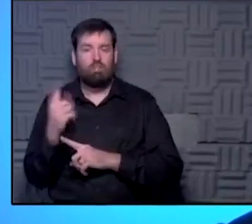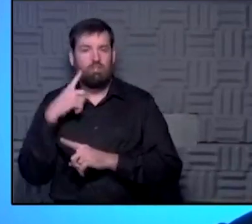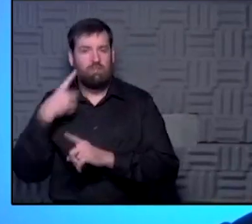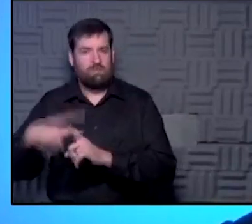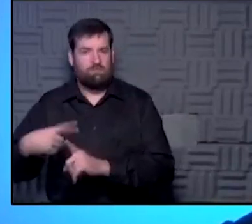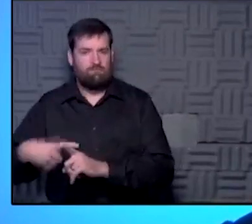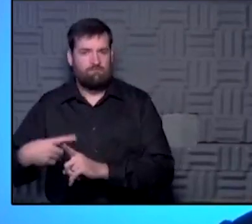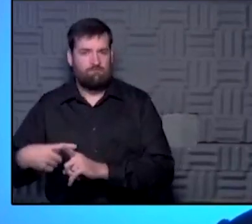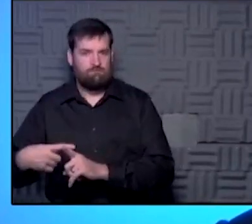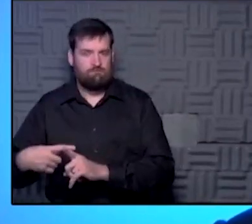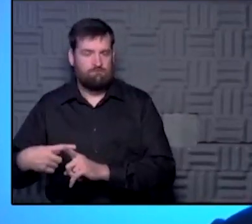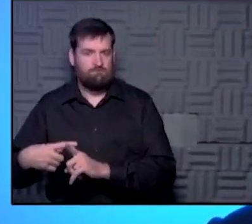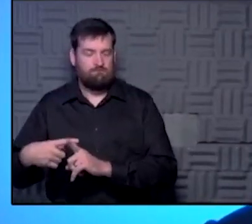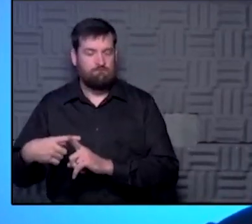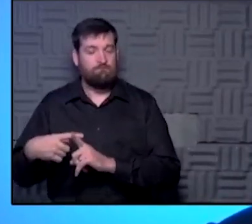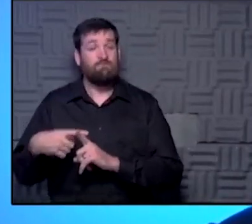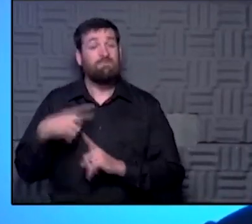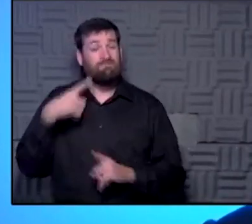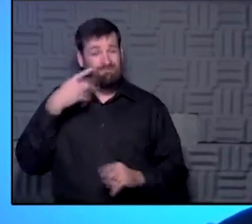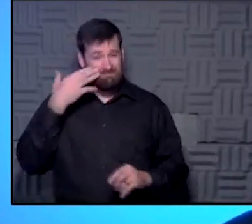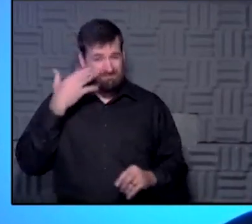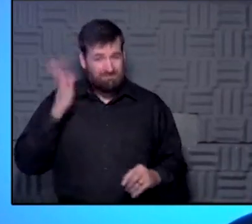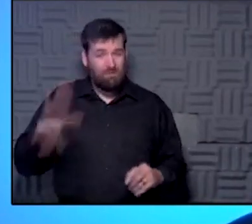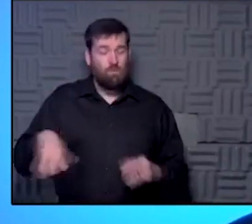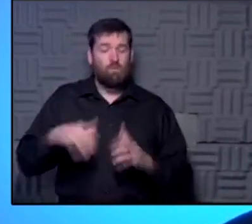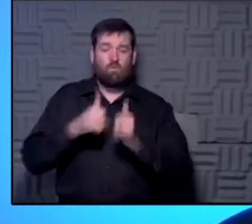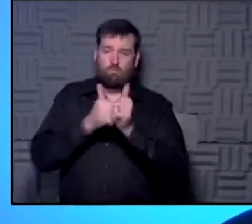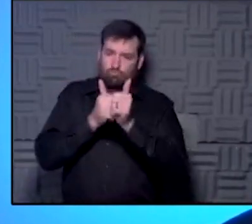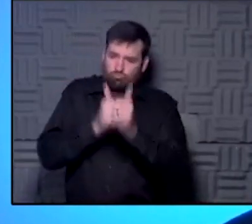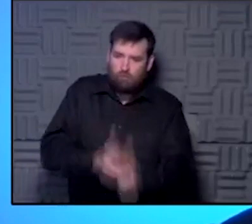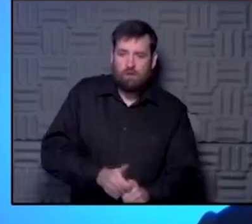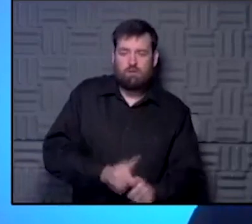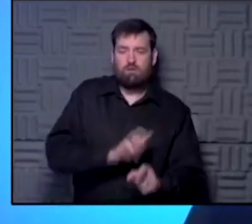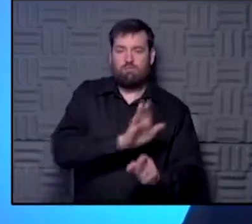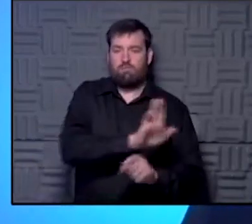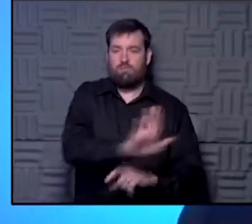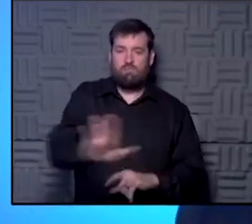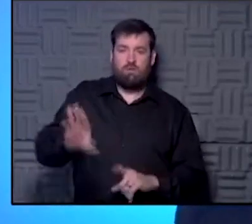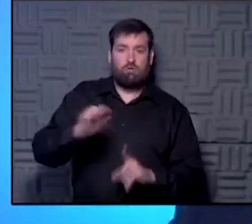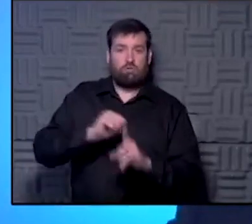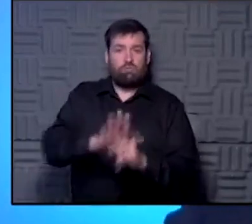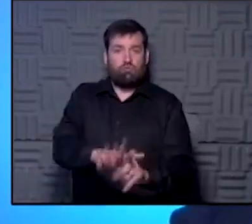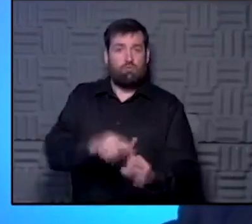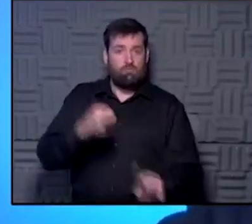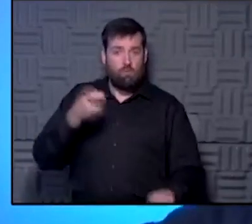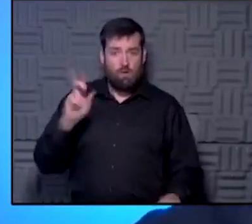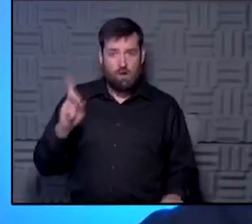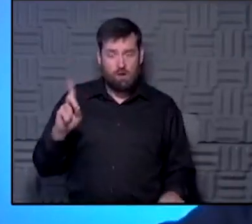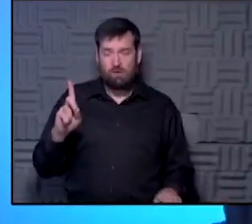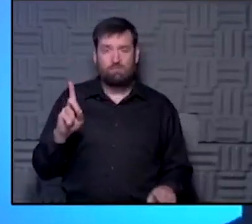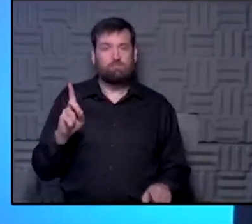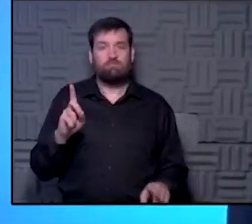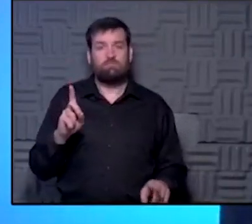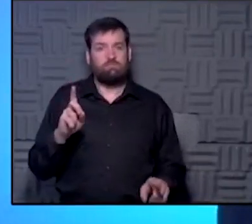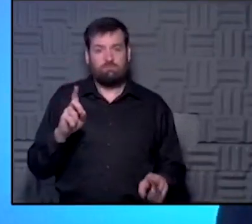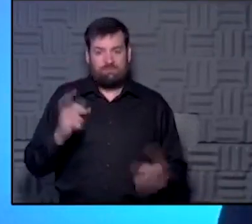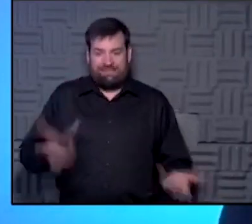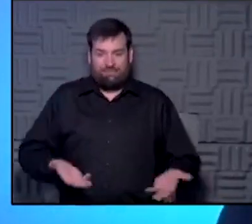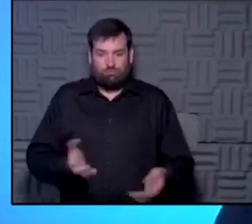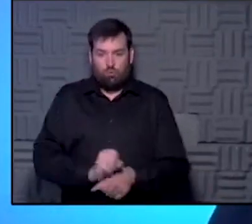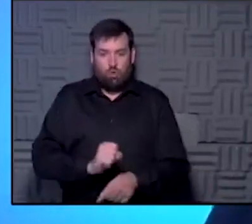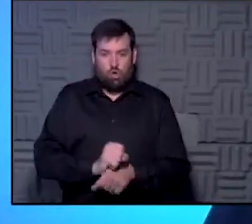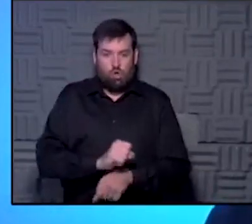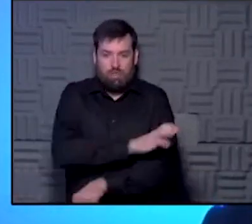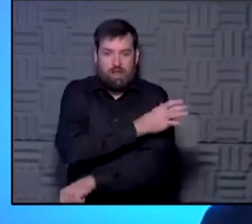one of the things we know from tracking where their exposure came is it didn't come it didn't happen at work.